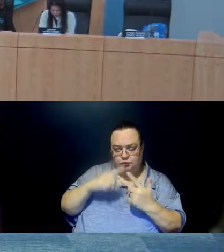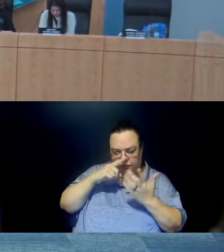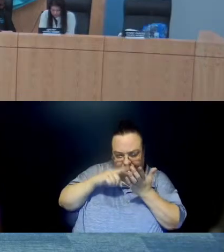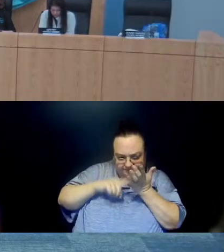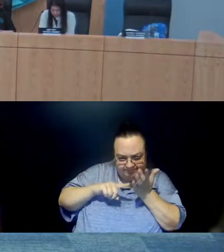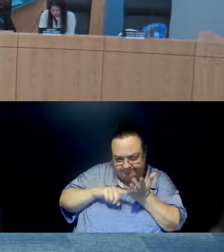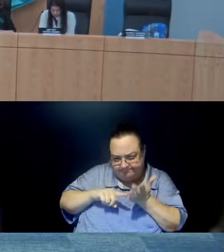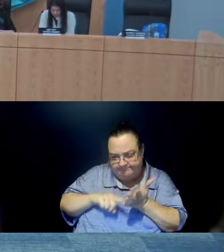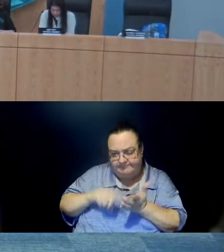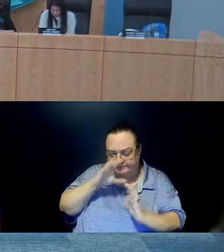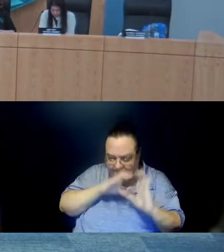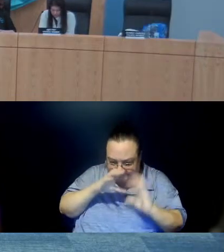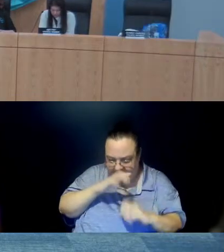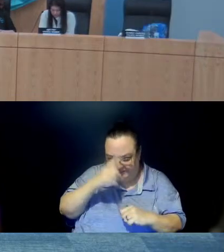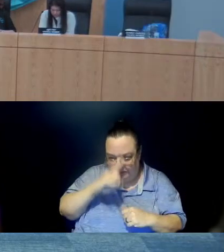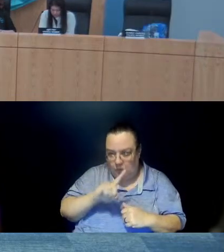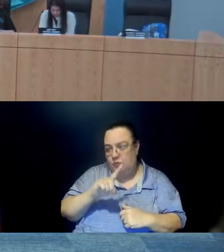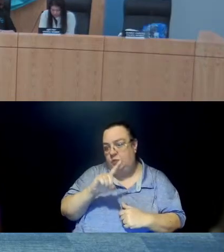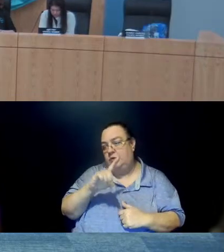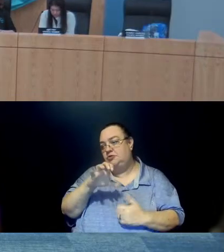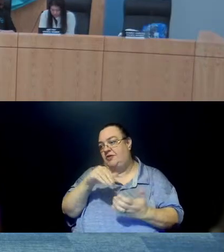look for 100,000 or so.